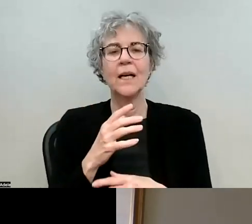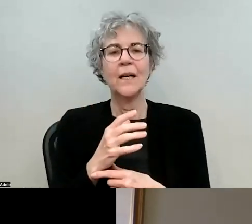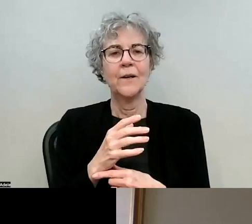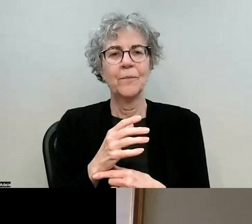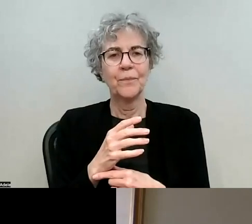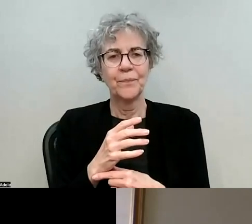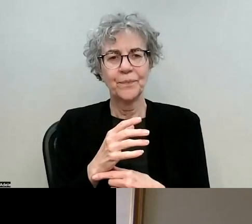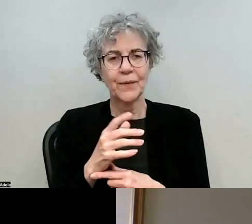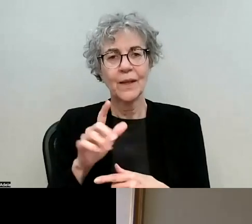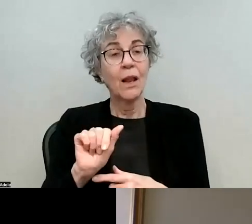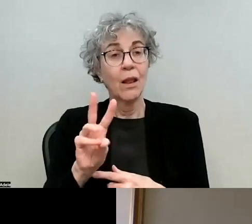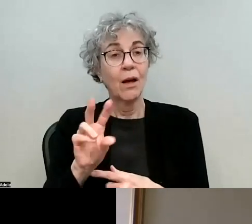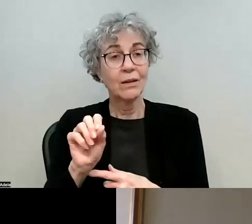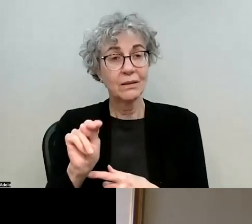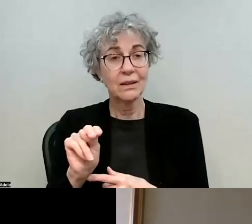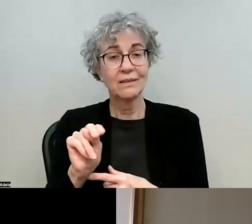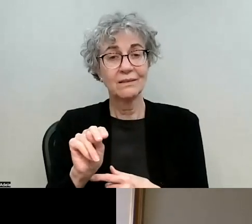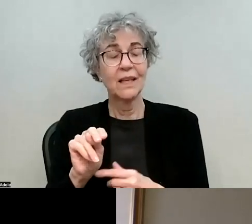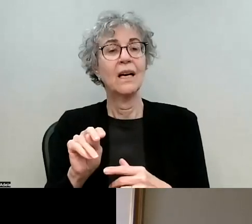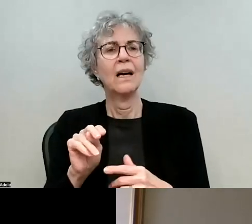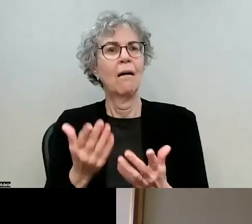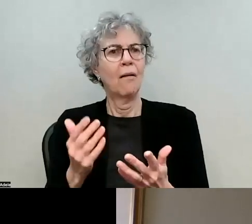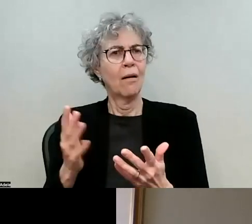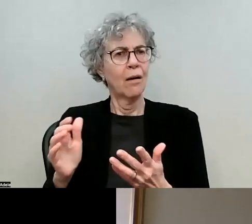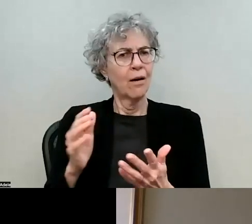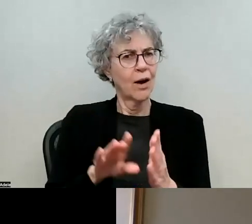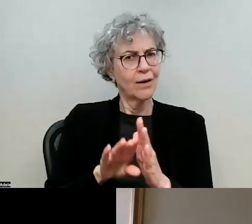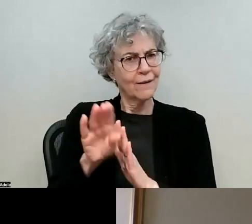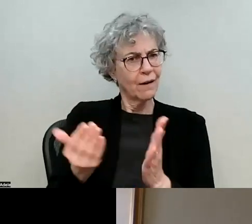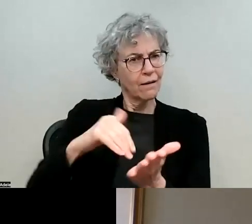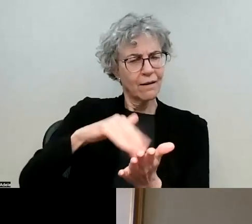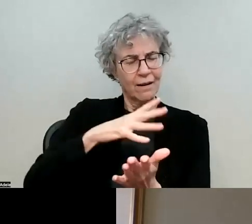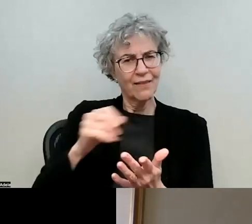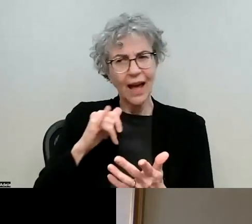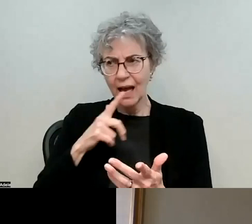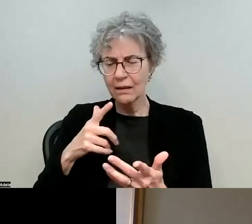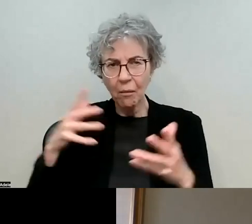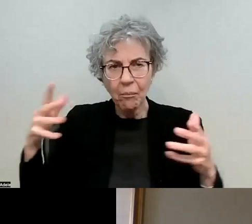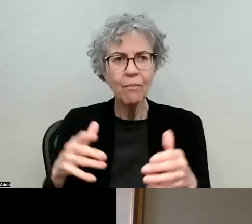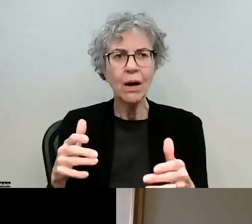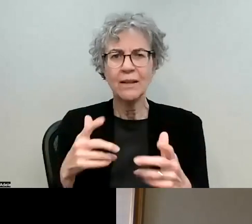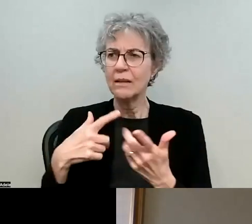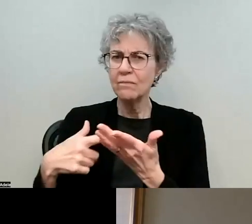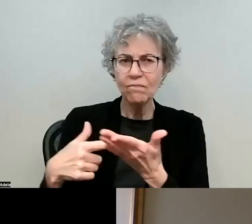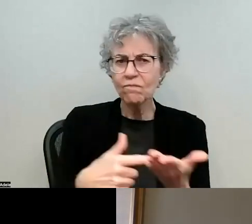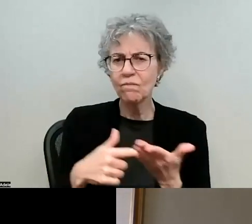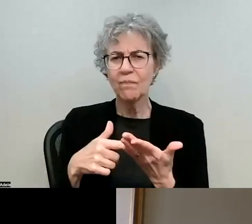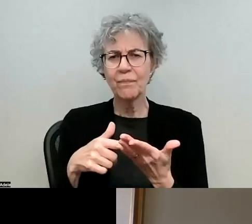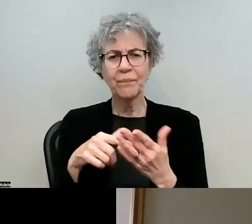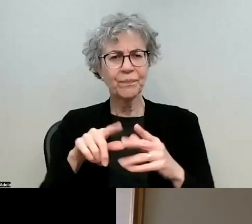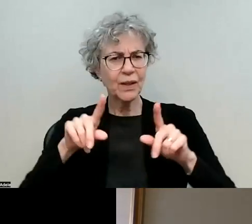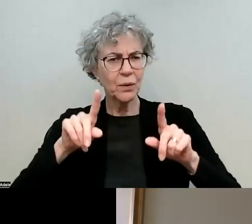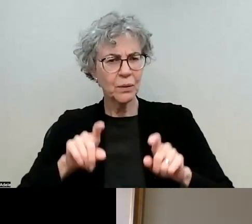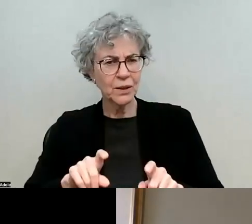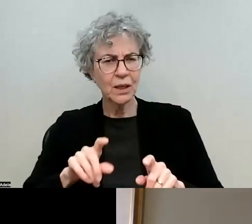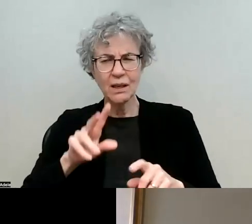sort of brought the conversation to the fore for a lot of people, and, you know, getting a lot of questions about, well, what is this? What will